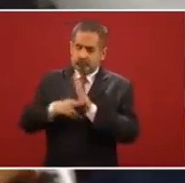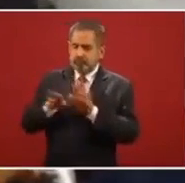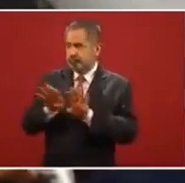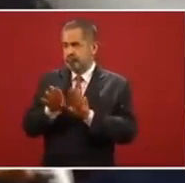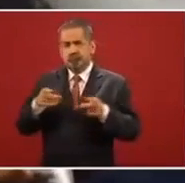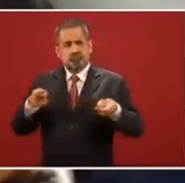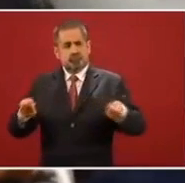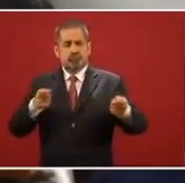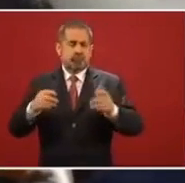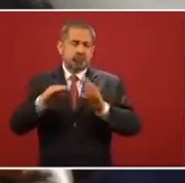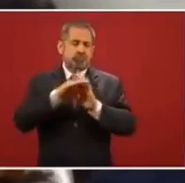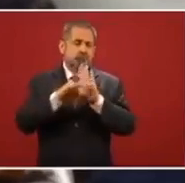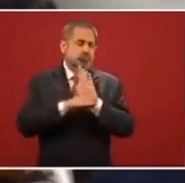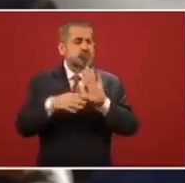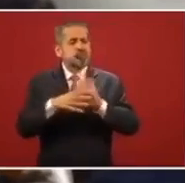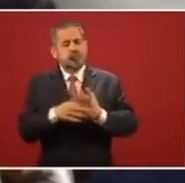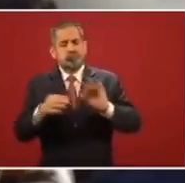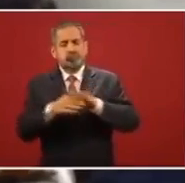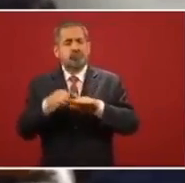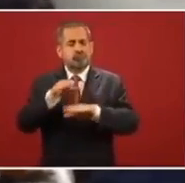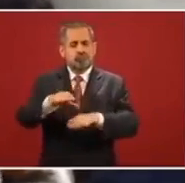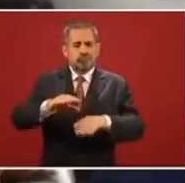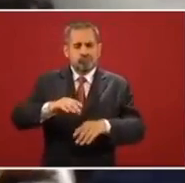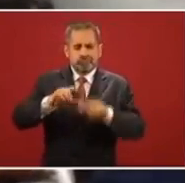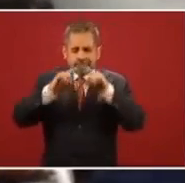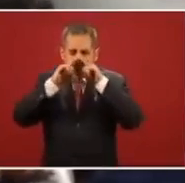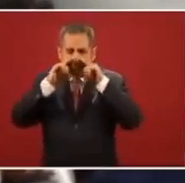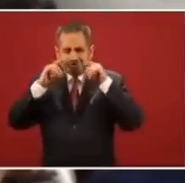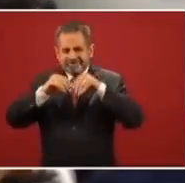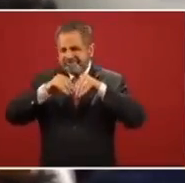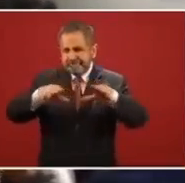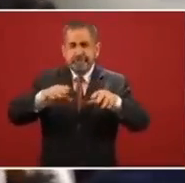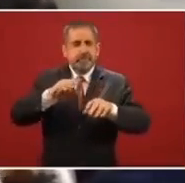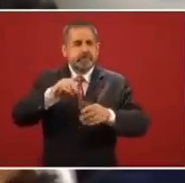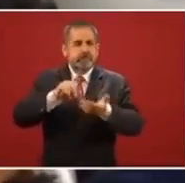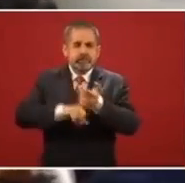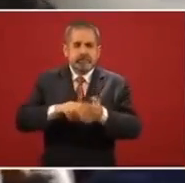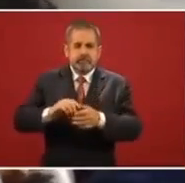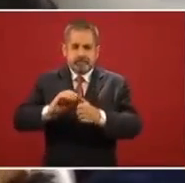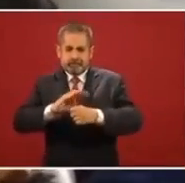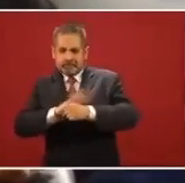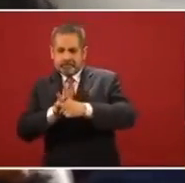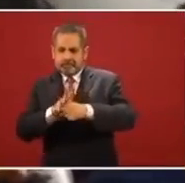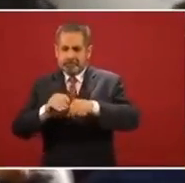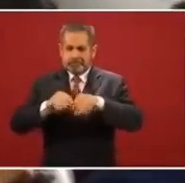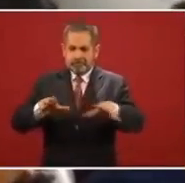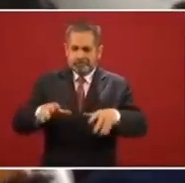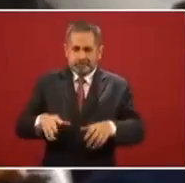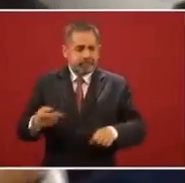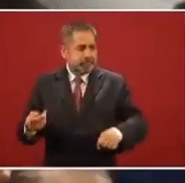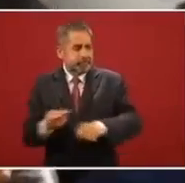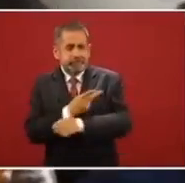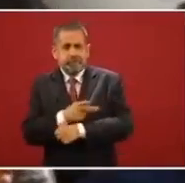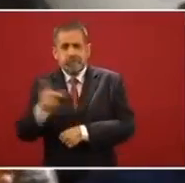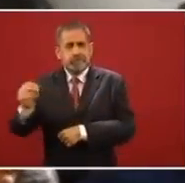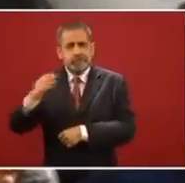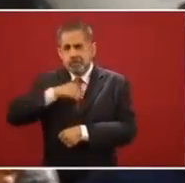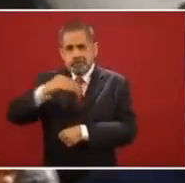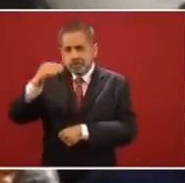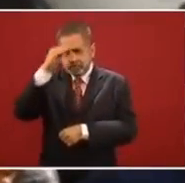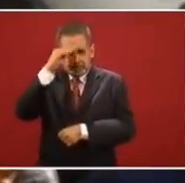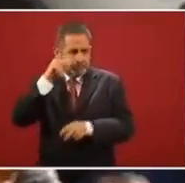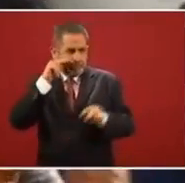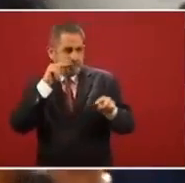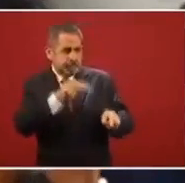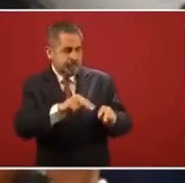Respecto a la epidemia, a la pandemia, Regarding the está también pandemic, un poco alejado it is de la also distant